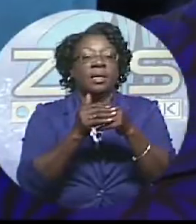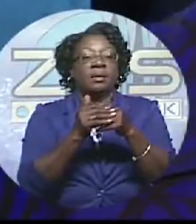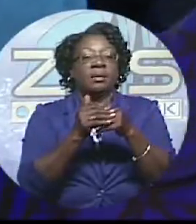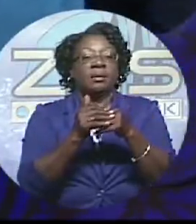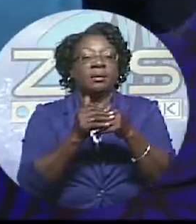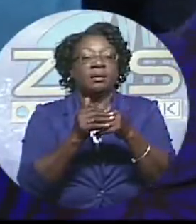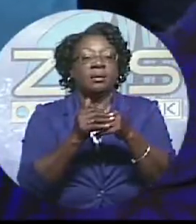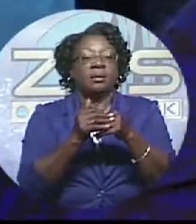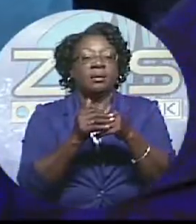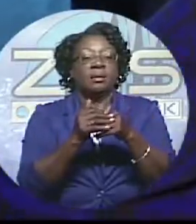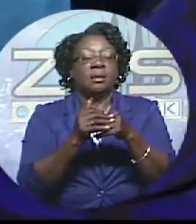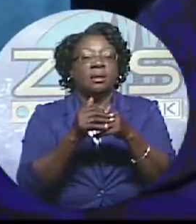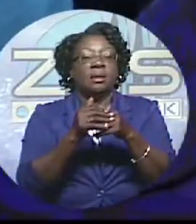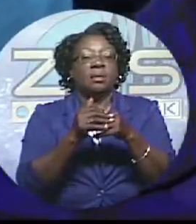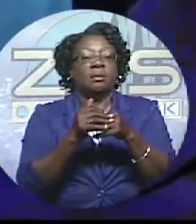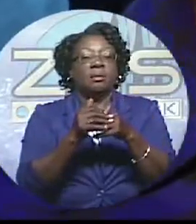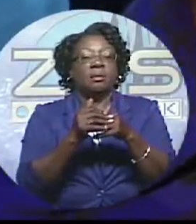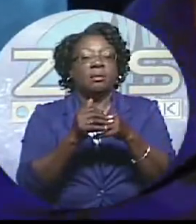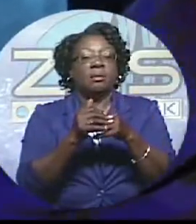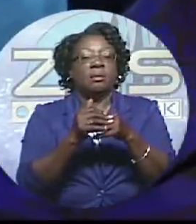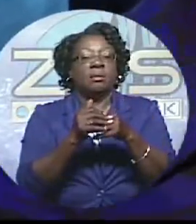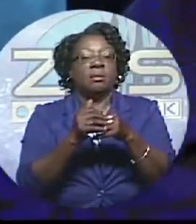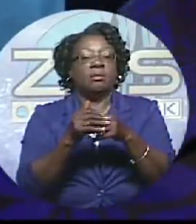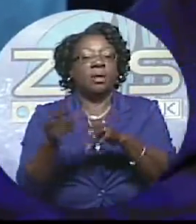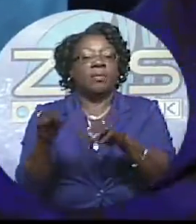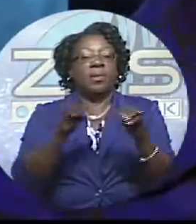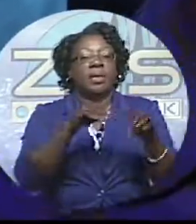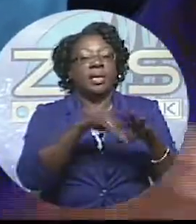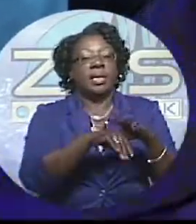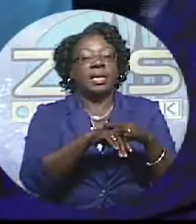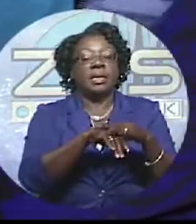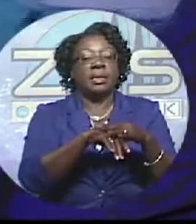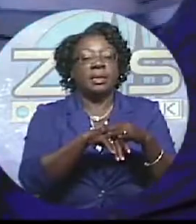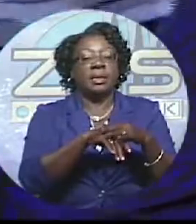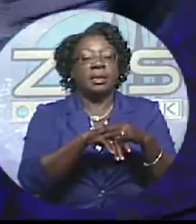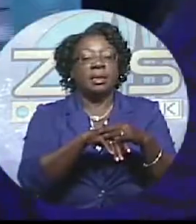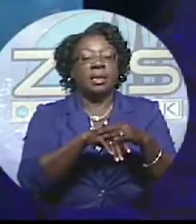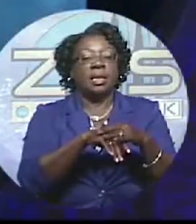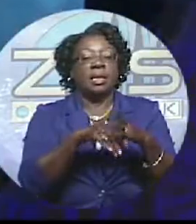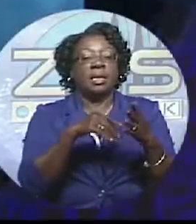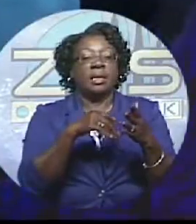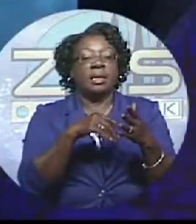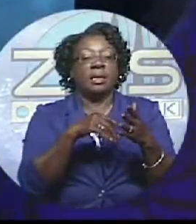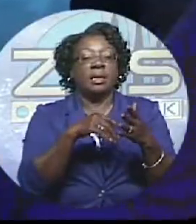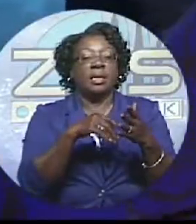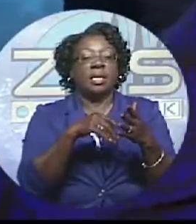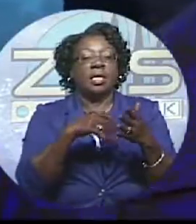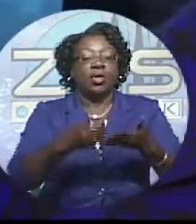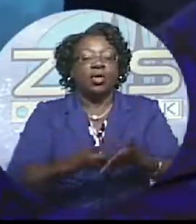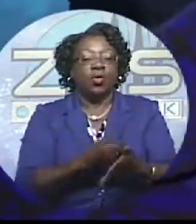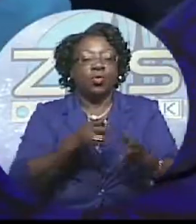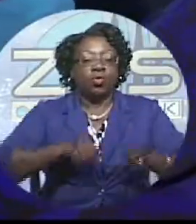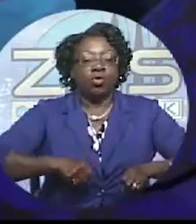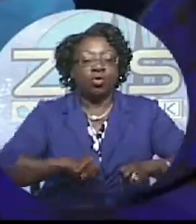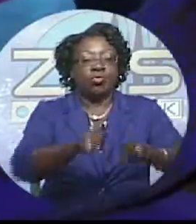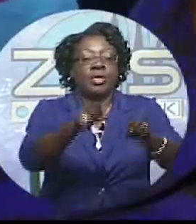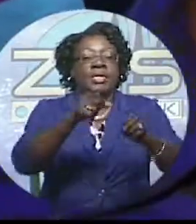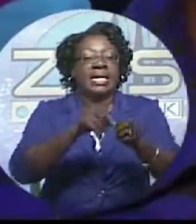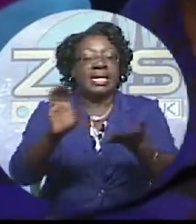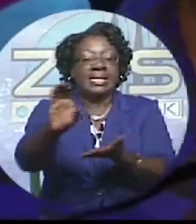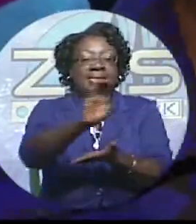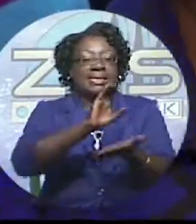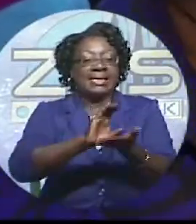Island that envisions us putting in what I call a spine road in the center of the island, which will be what I